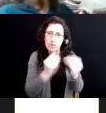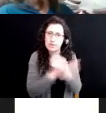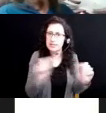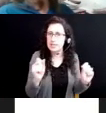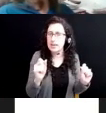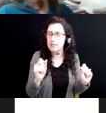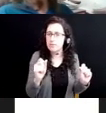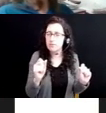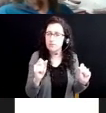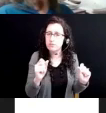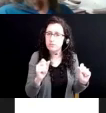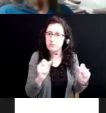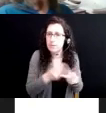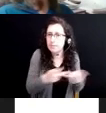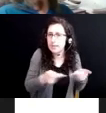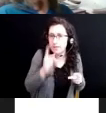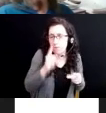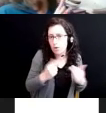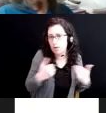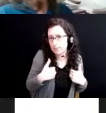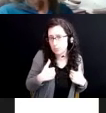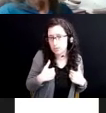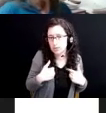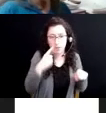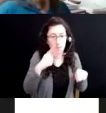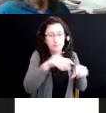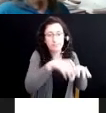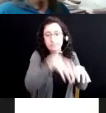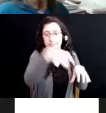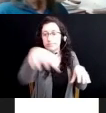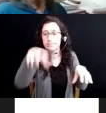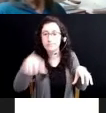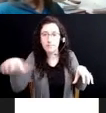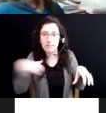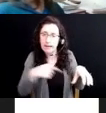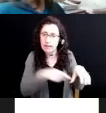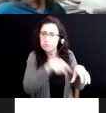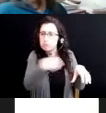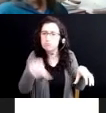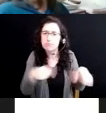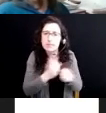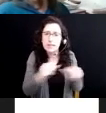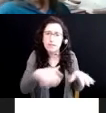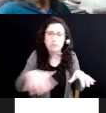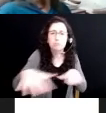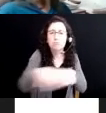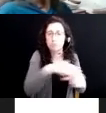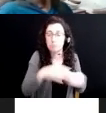of wildlife from one habitat patch to another. And then when you're planning, start with an